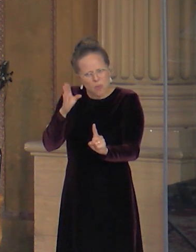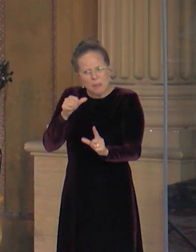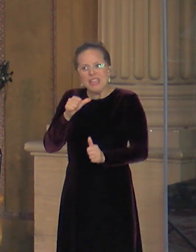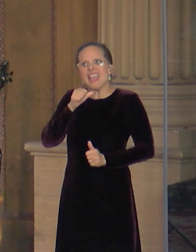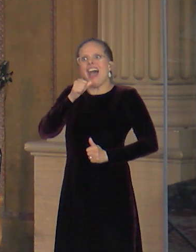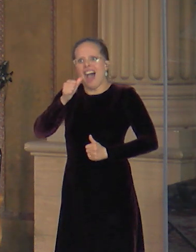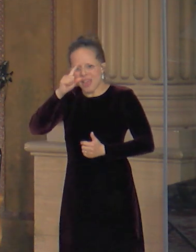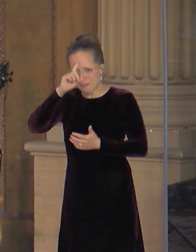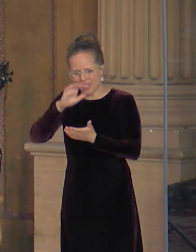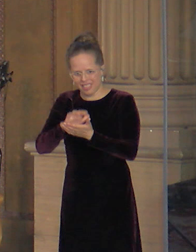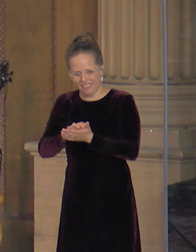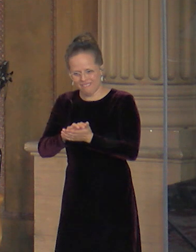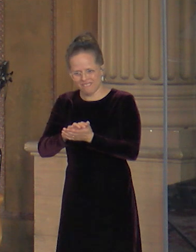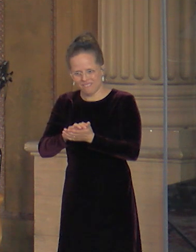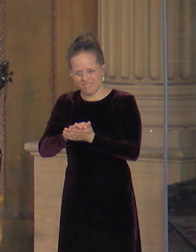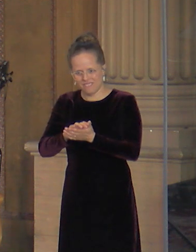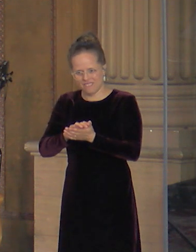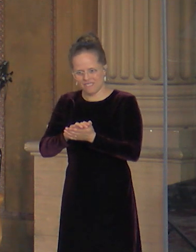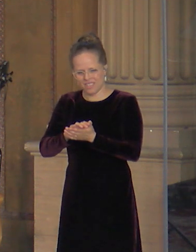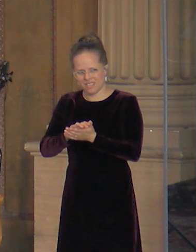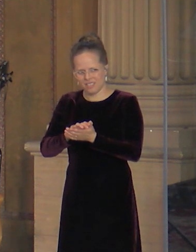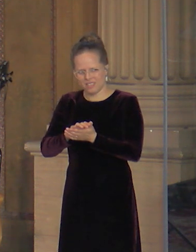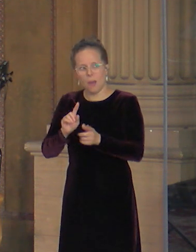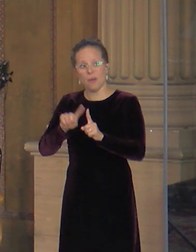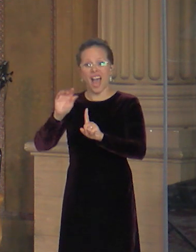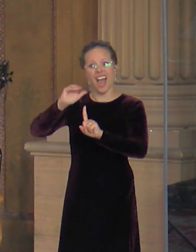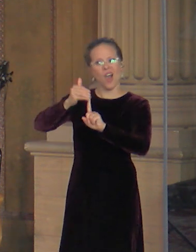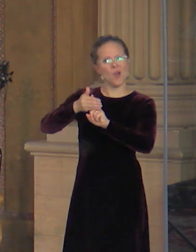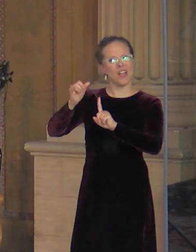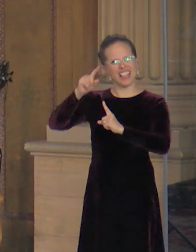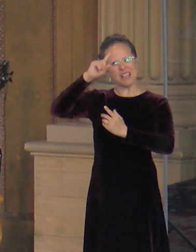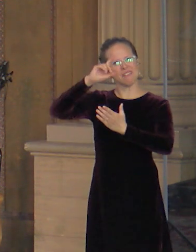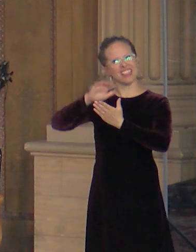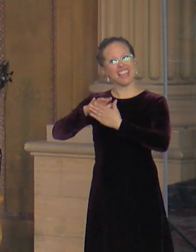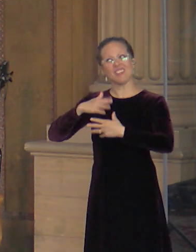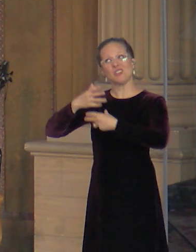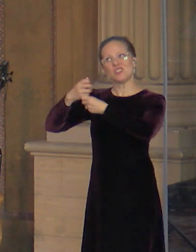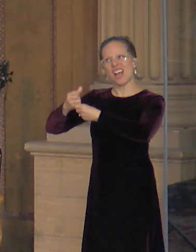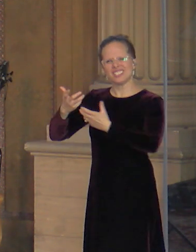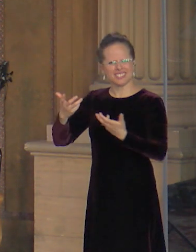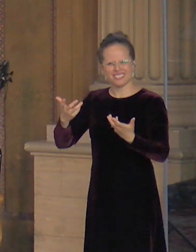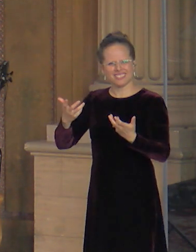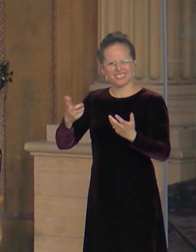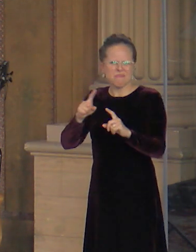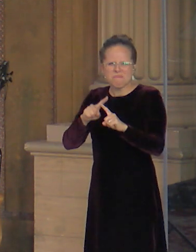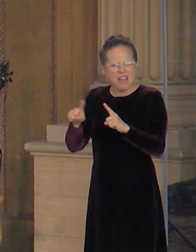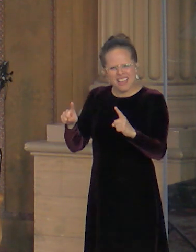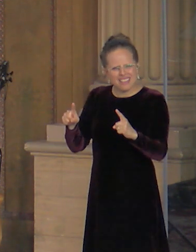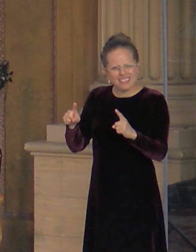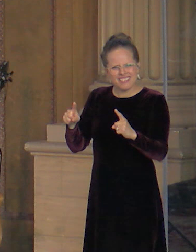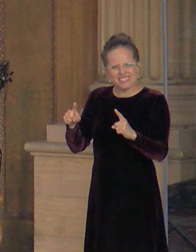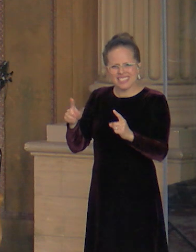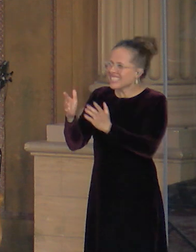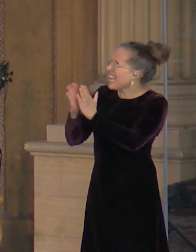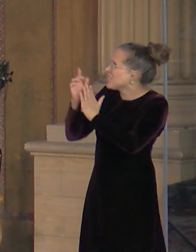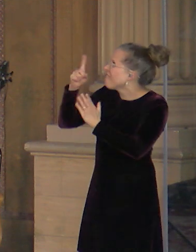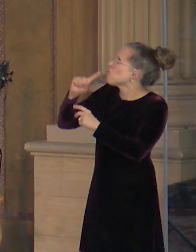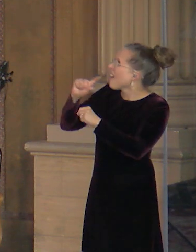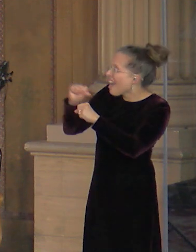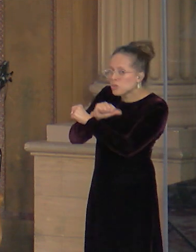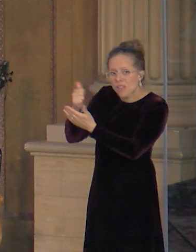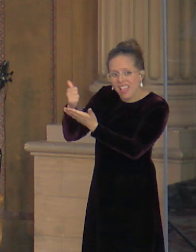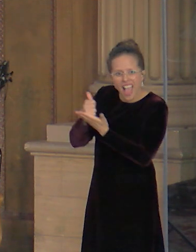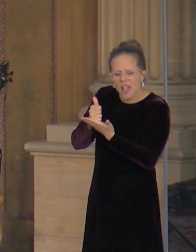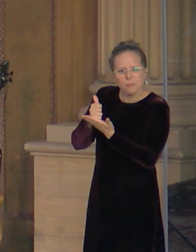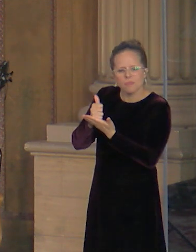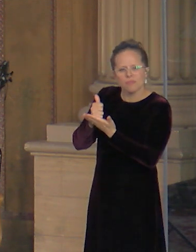faith because all it would be doing is putting God to the test it's not going to God for help and asking for real help but it's saying oh yeah God